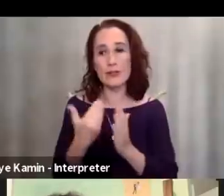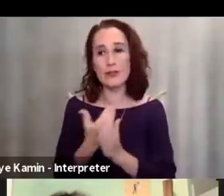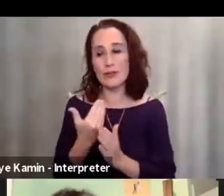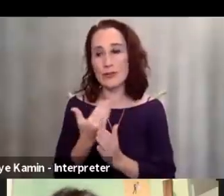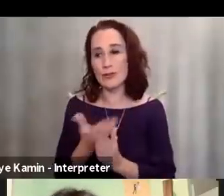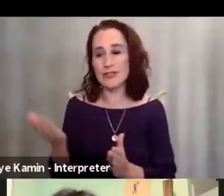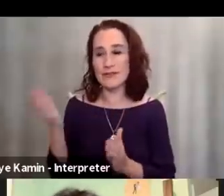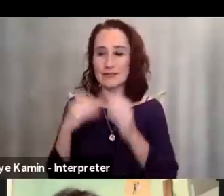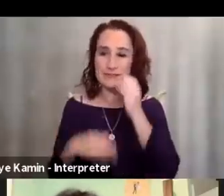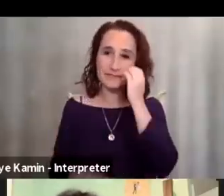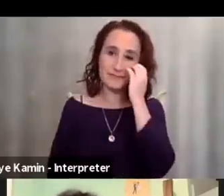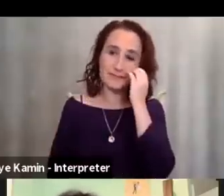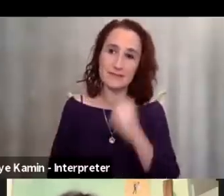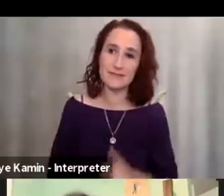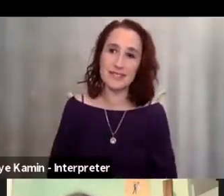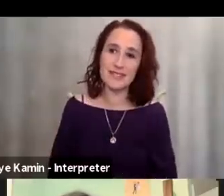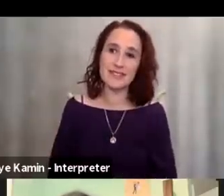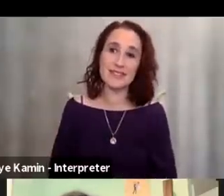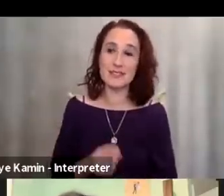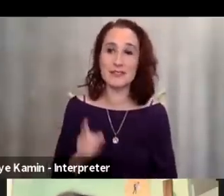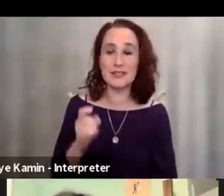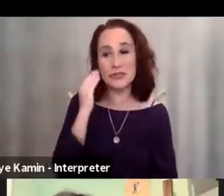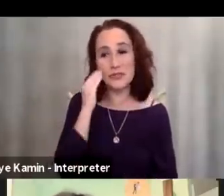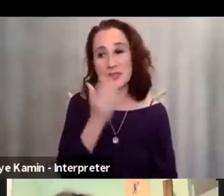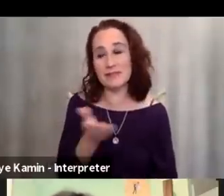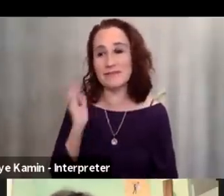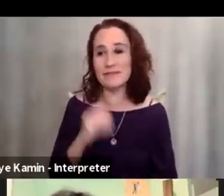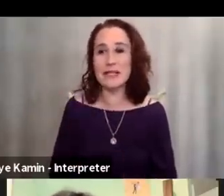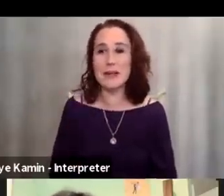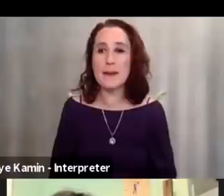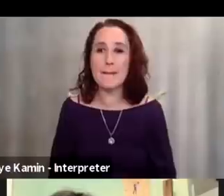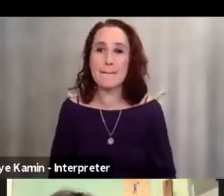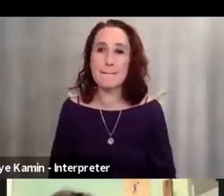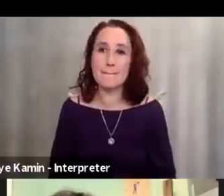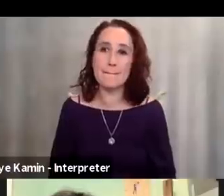too, so that you're aware of what's going on.